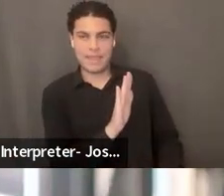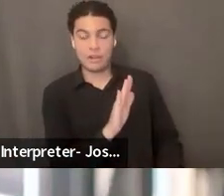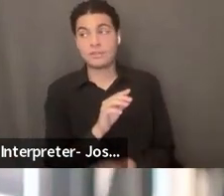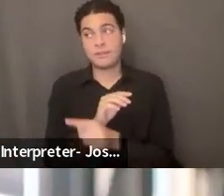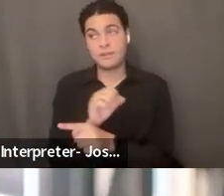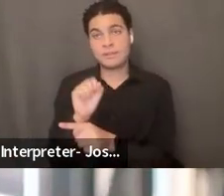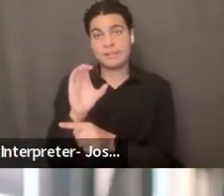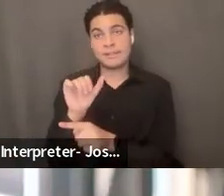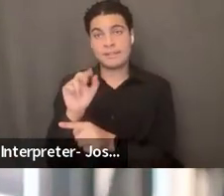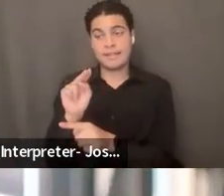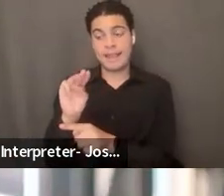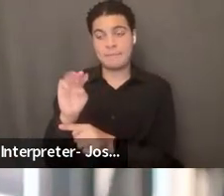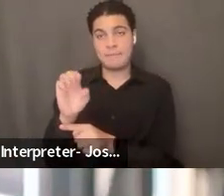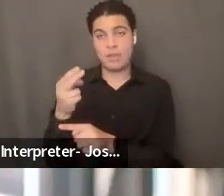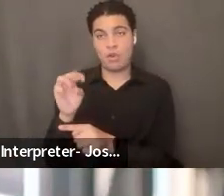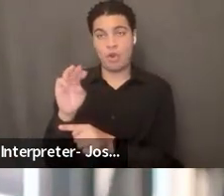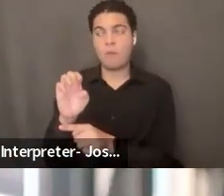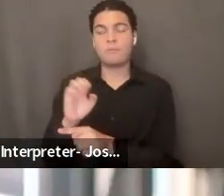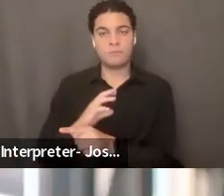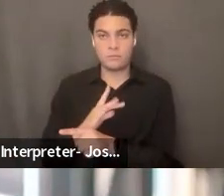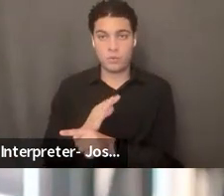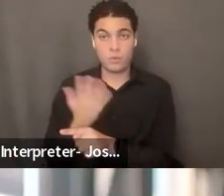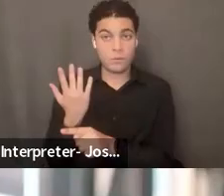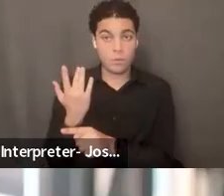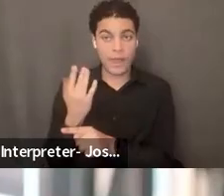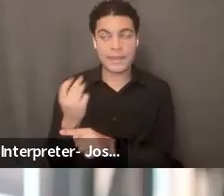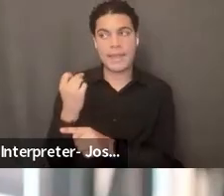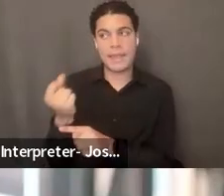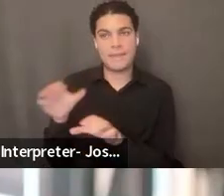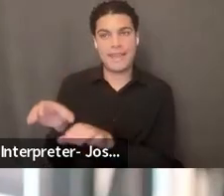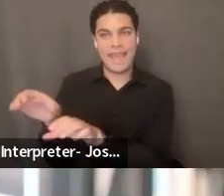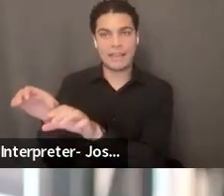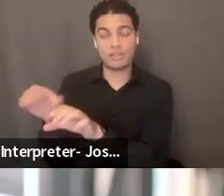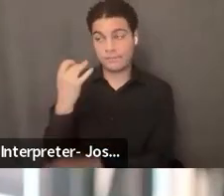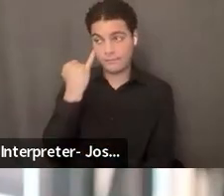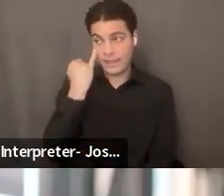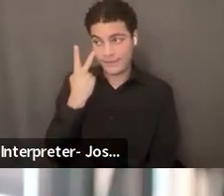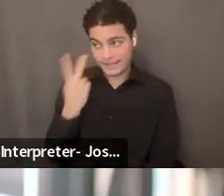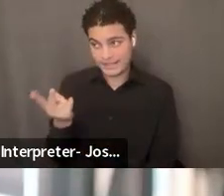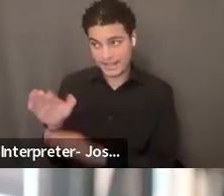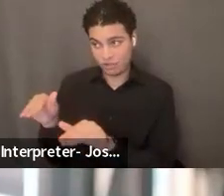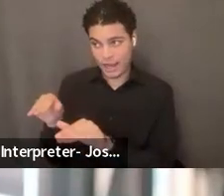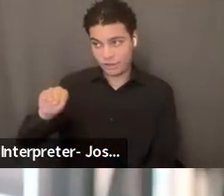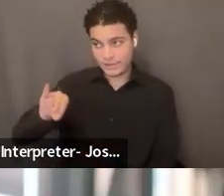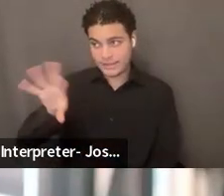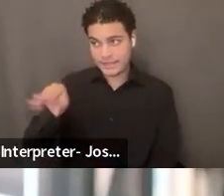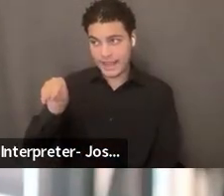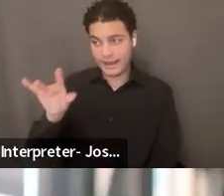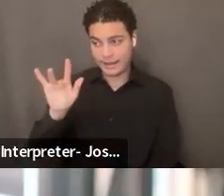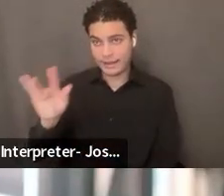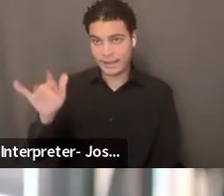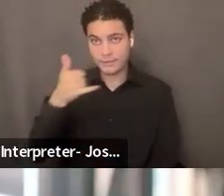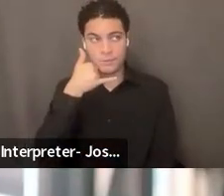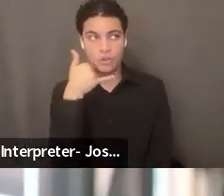an immediate action, right? You find my child, it's scan, click, and call. It's not